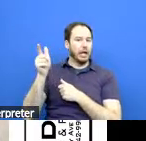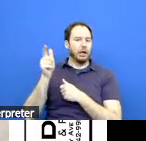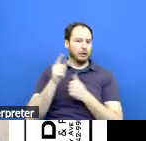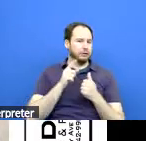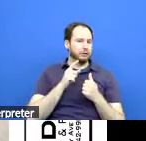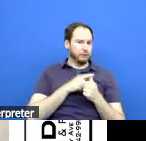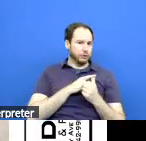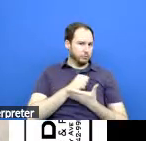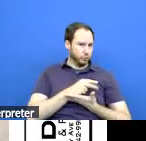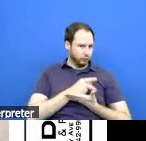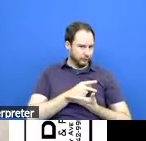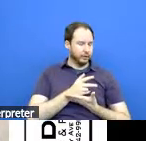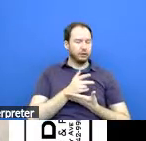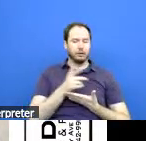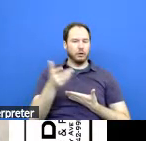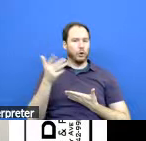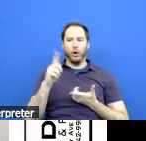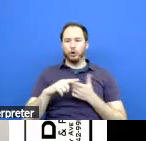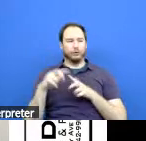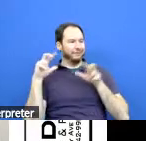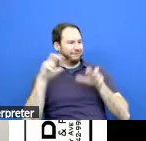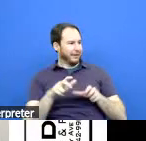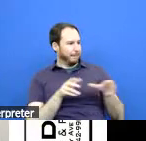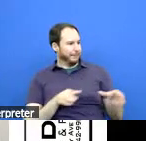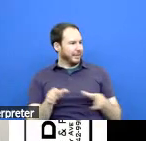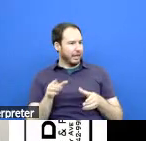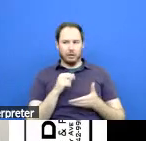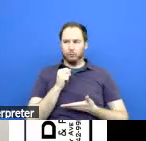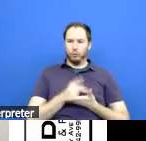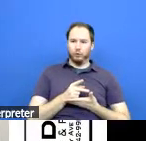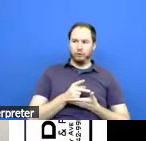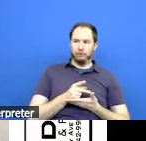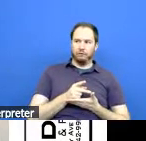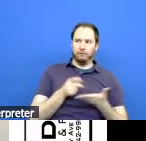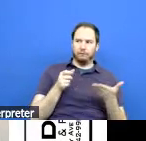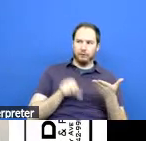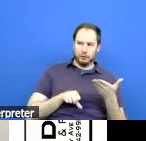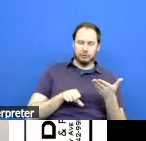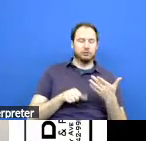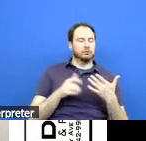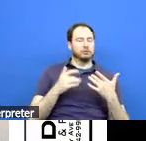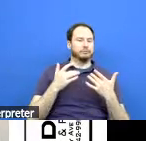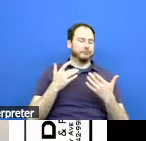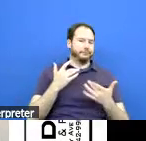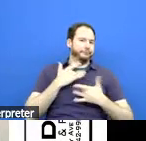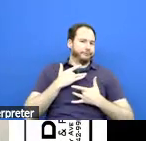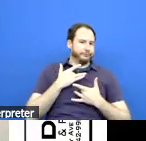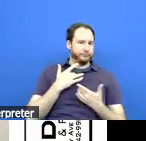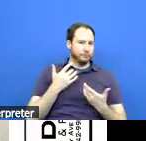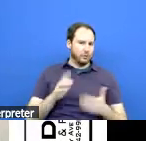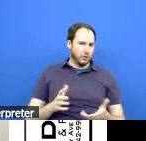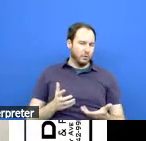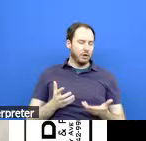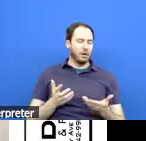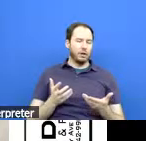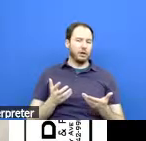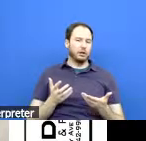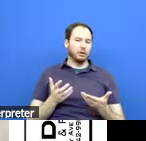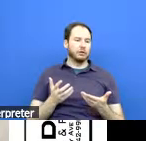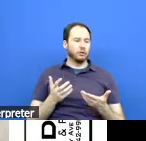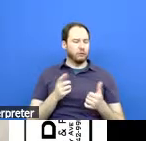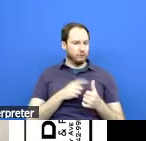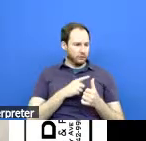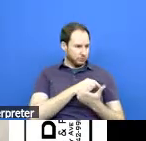Because as I mentioned, they're not going to want to invest that kind of money in the architecture and the engineering necessary to